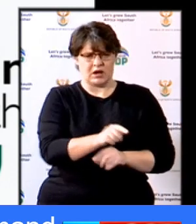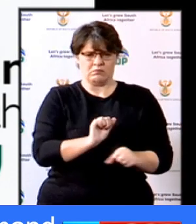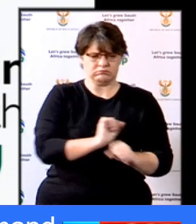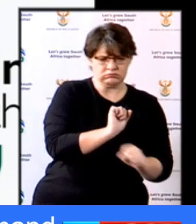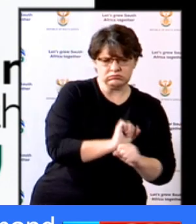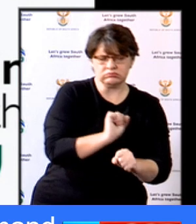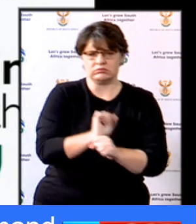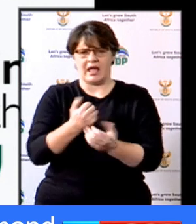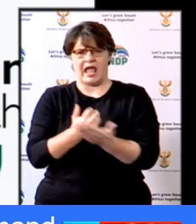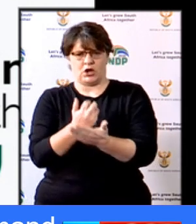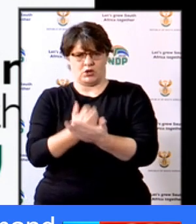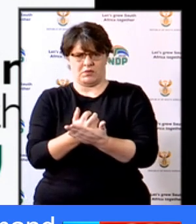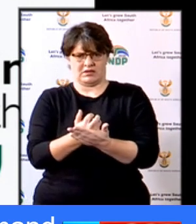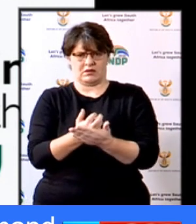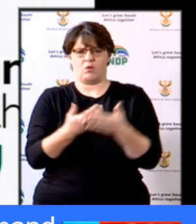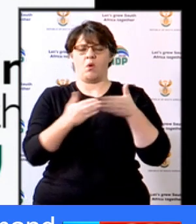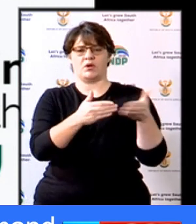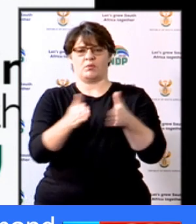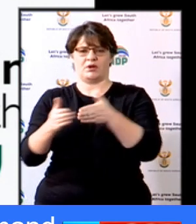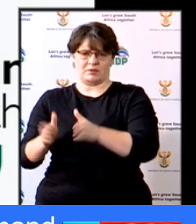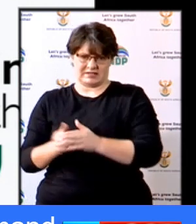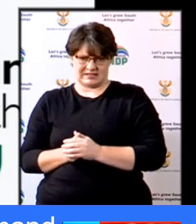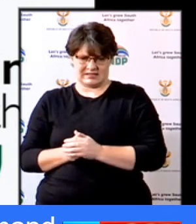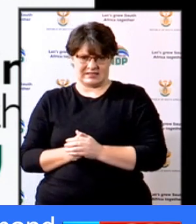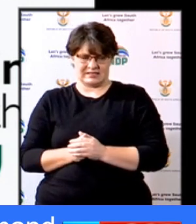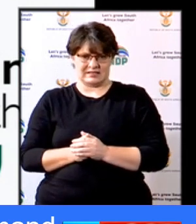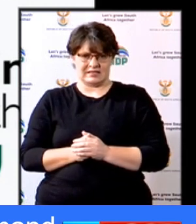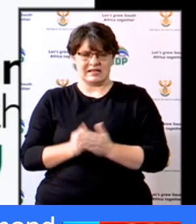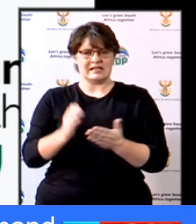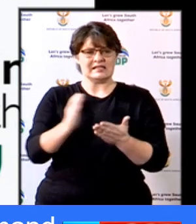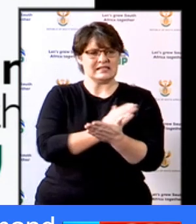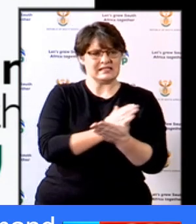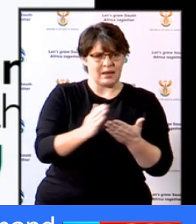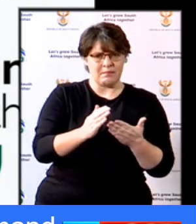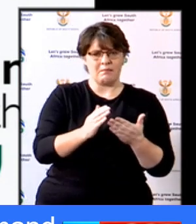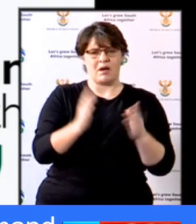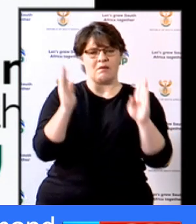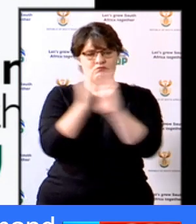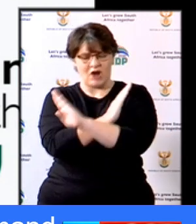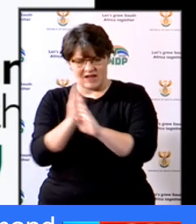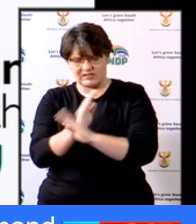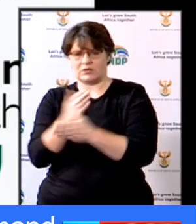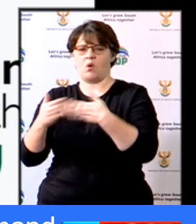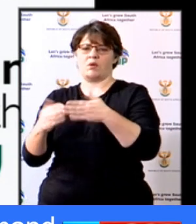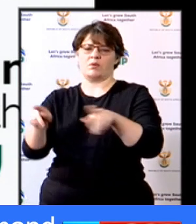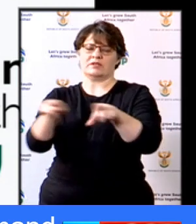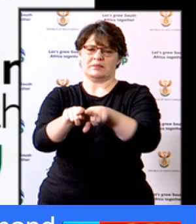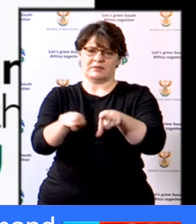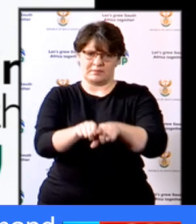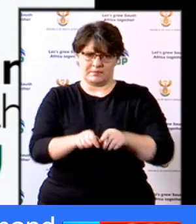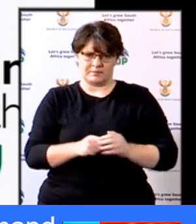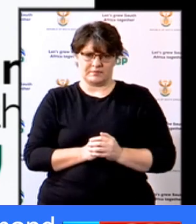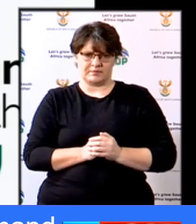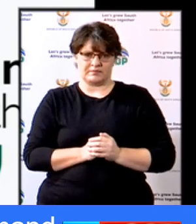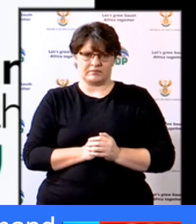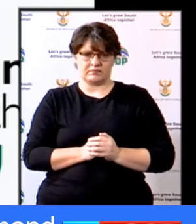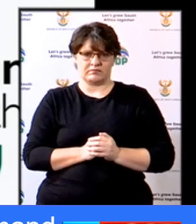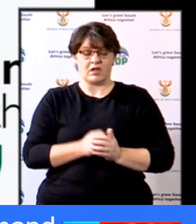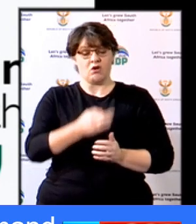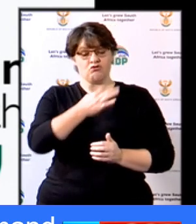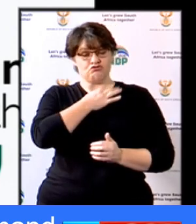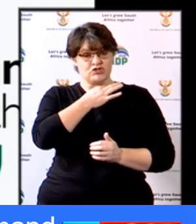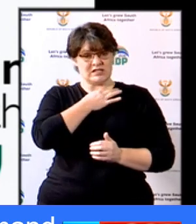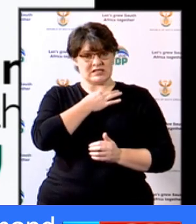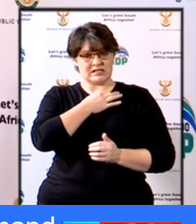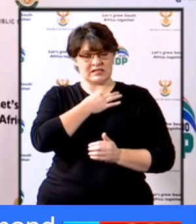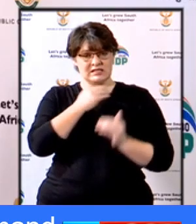economy, albeit to a moderate degree in some high-risk sectors. This risk level, thanks